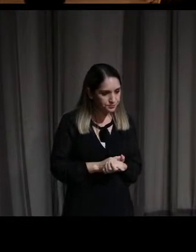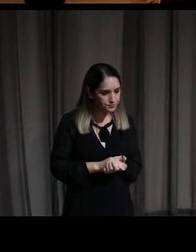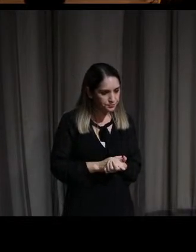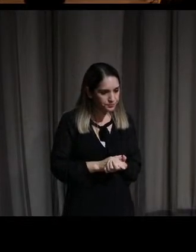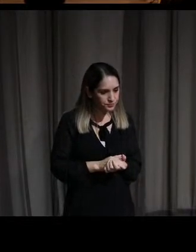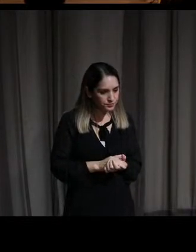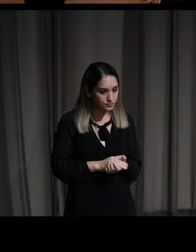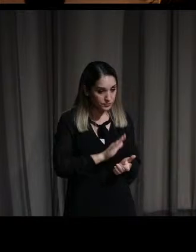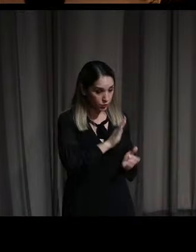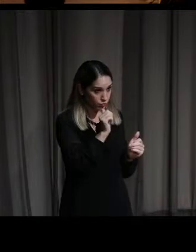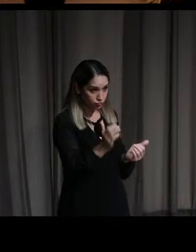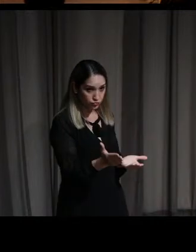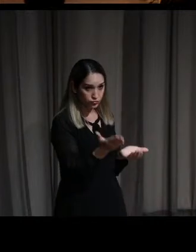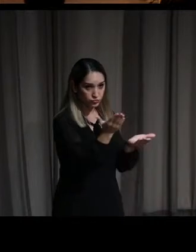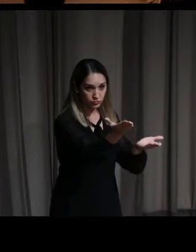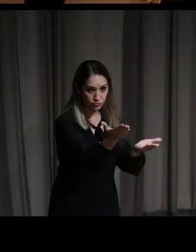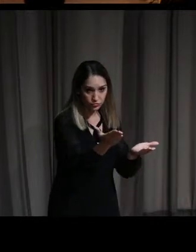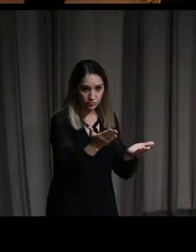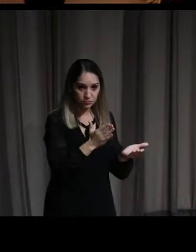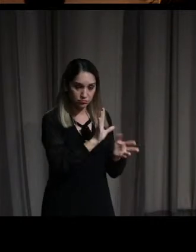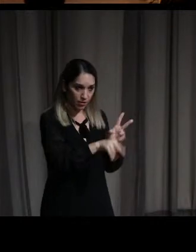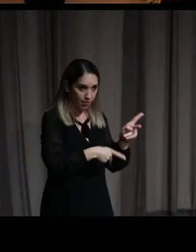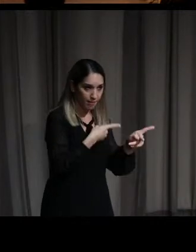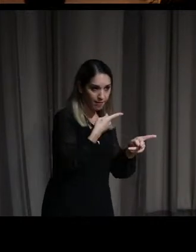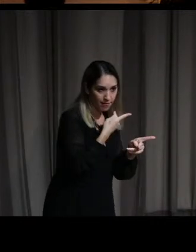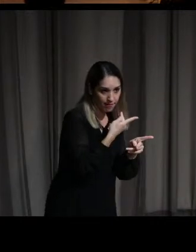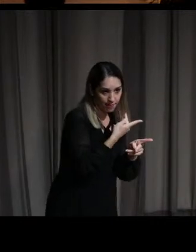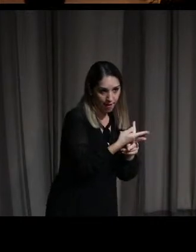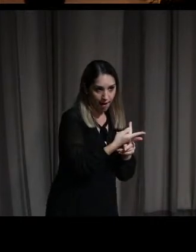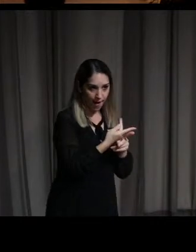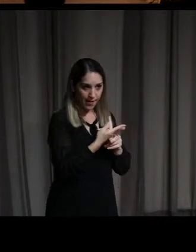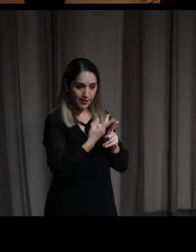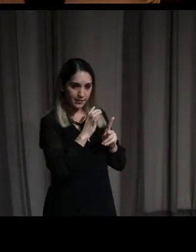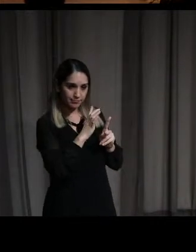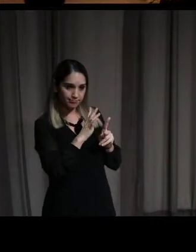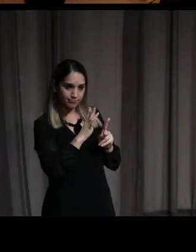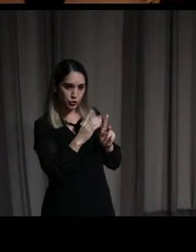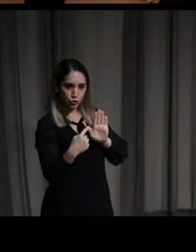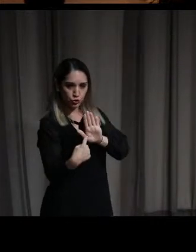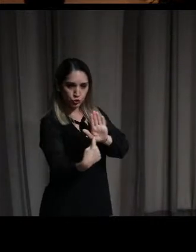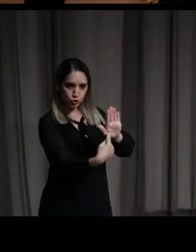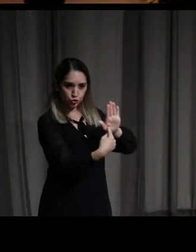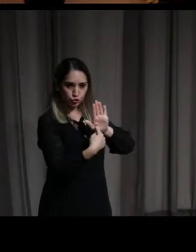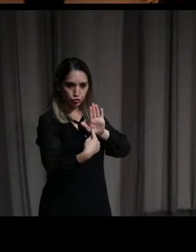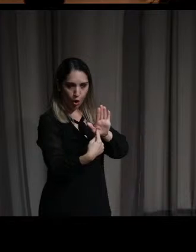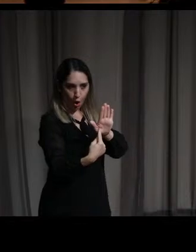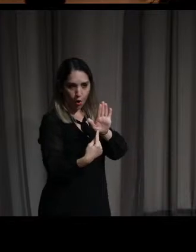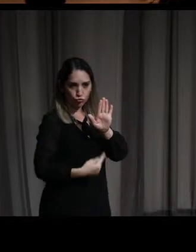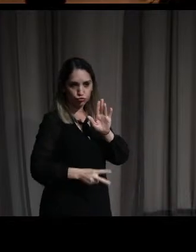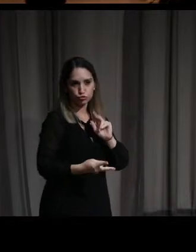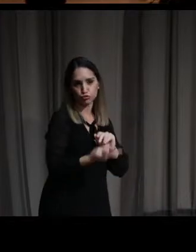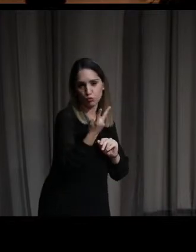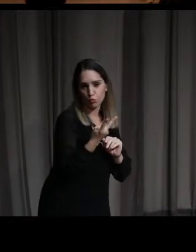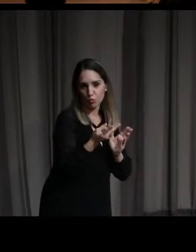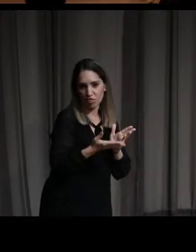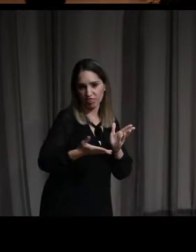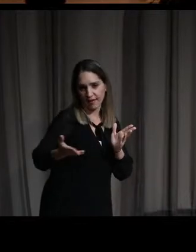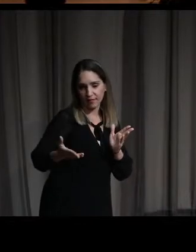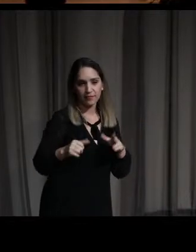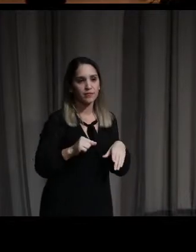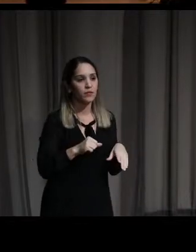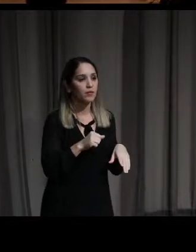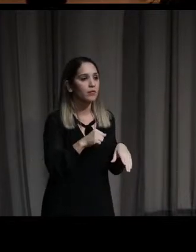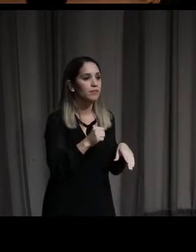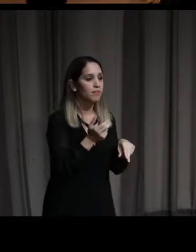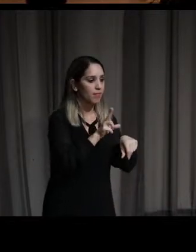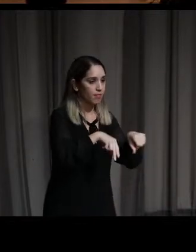suggest that this kind of binary, this kind of dynamic between nature and human, that